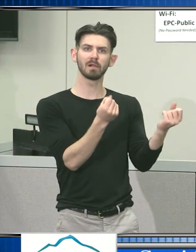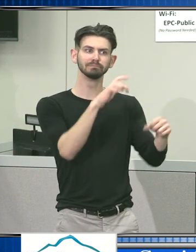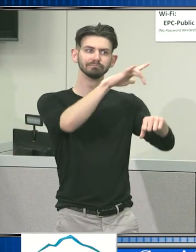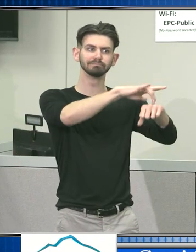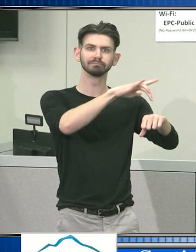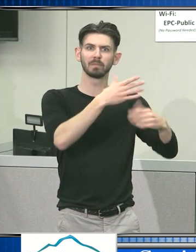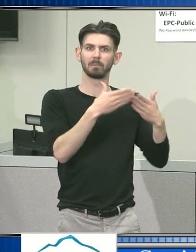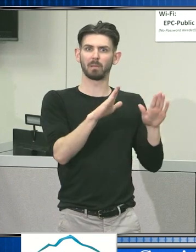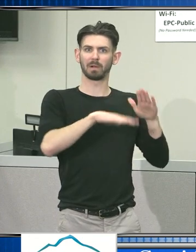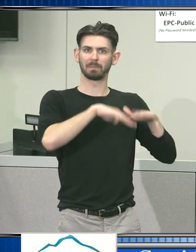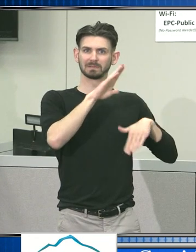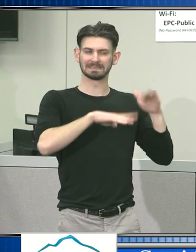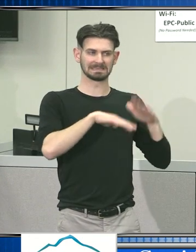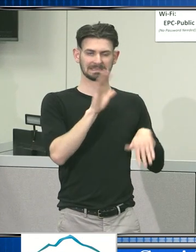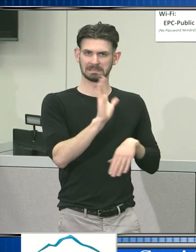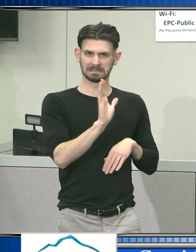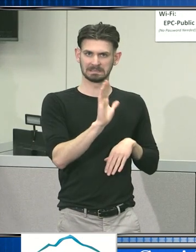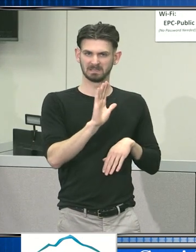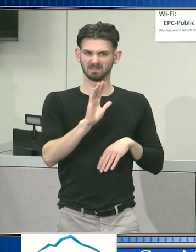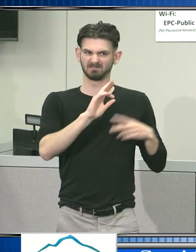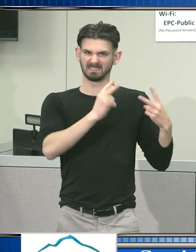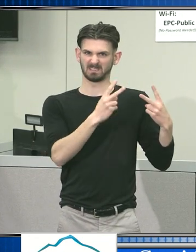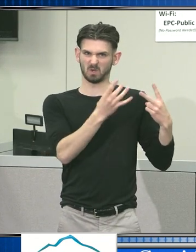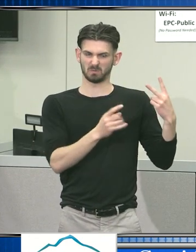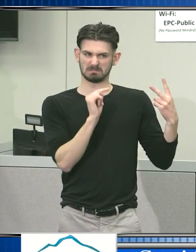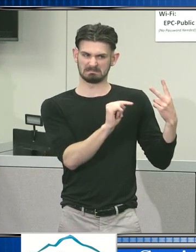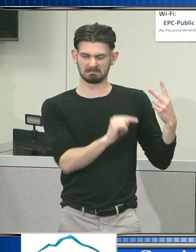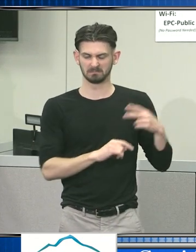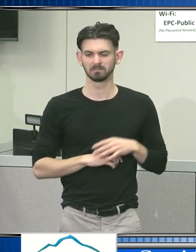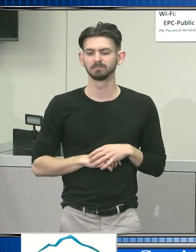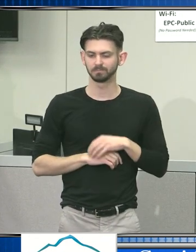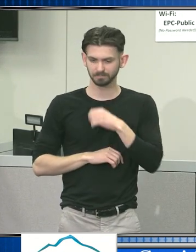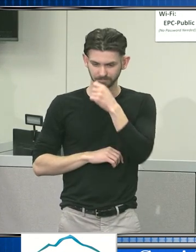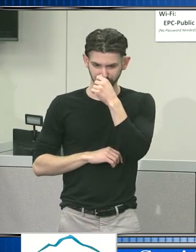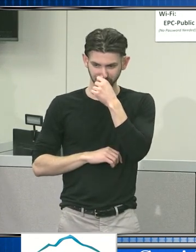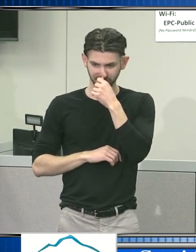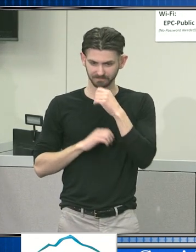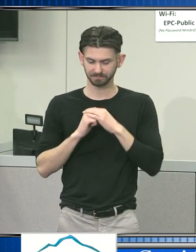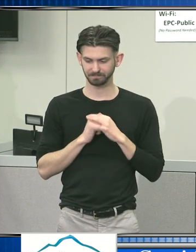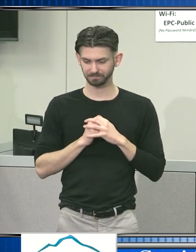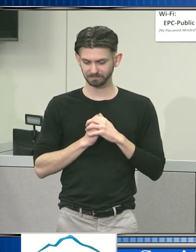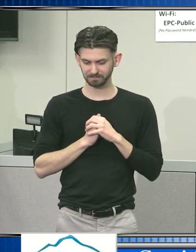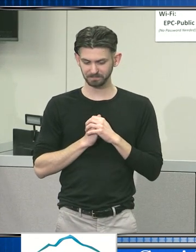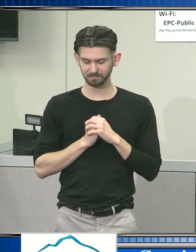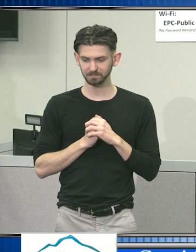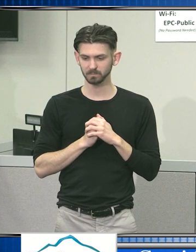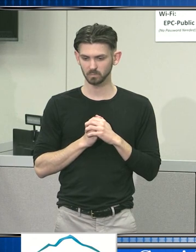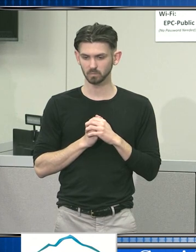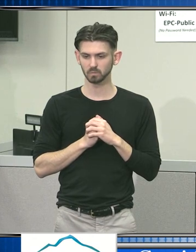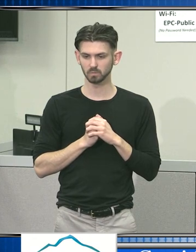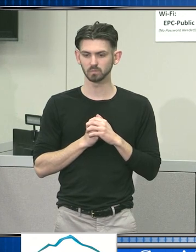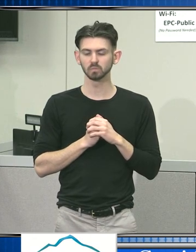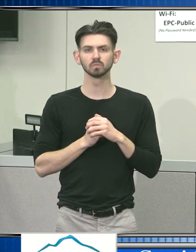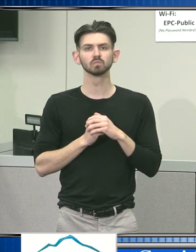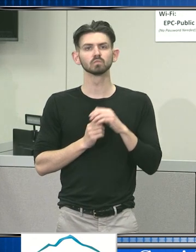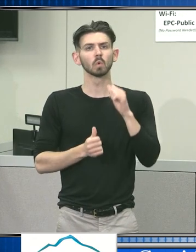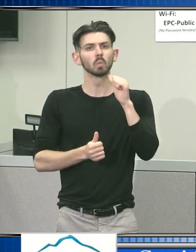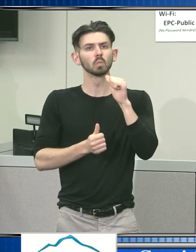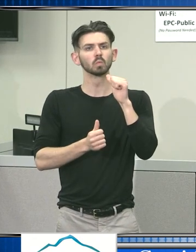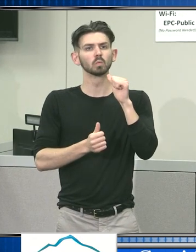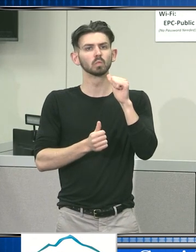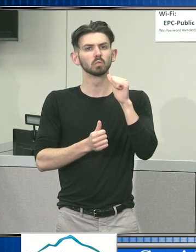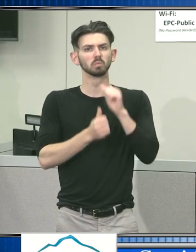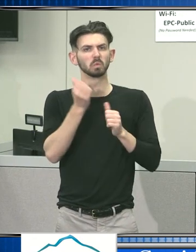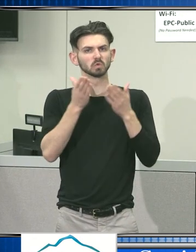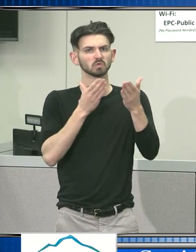that, again, we're still providing is services through our Department of Human Services. But again, most of those can be